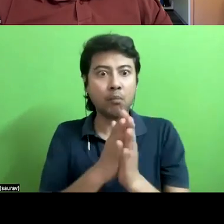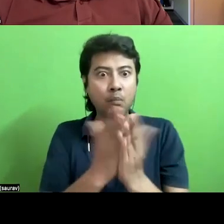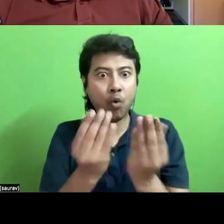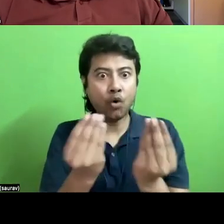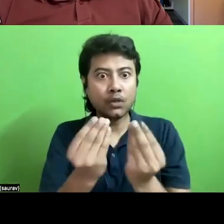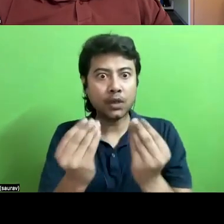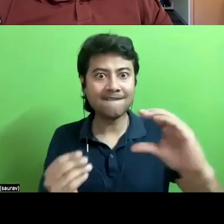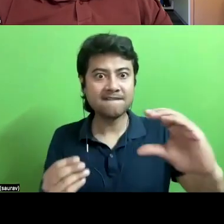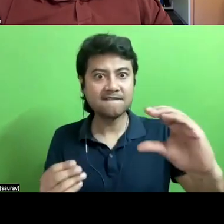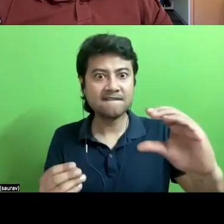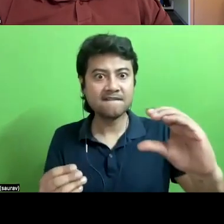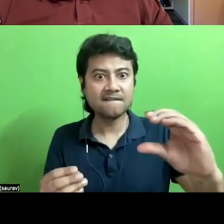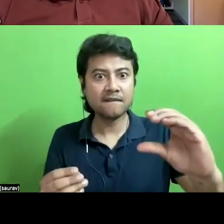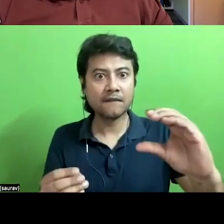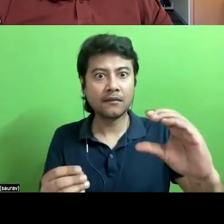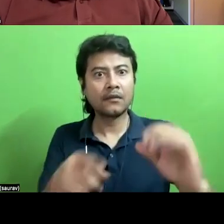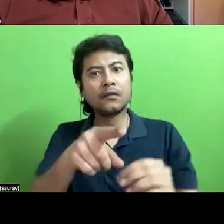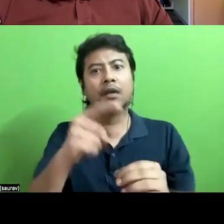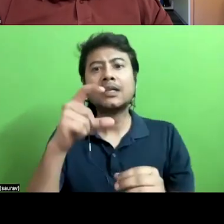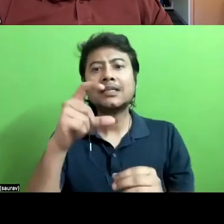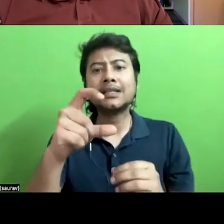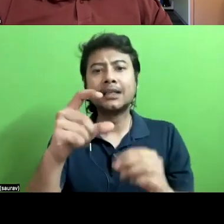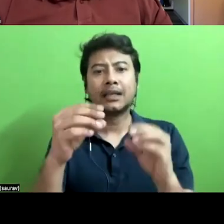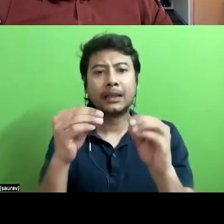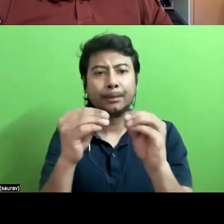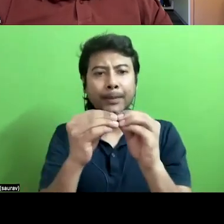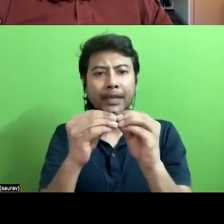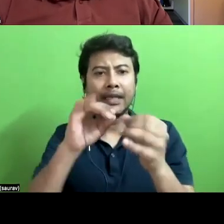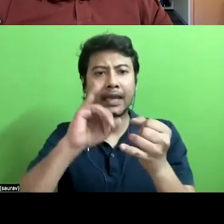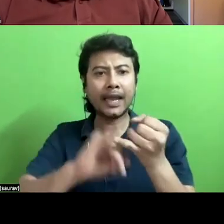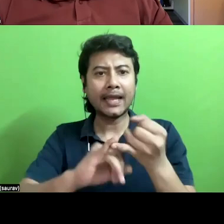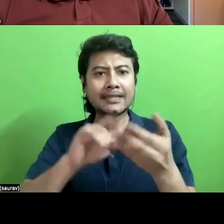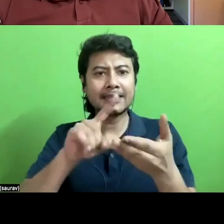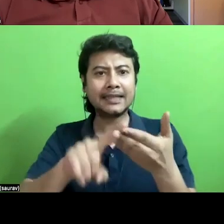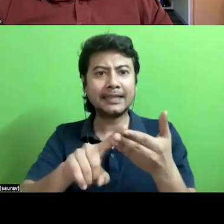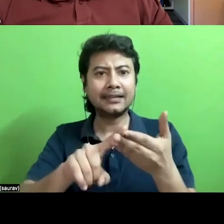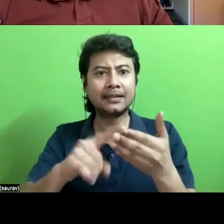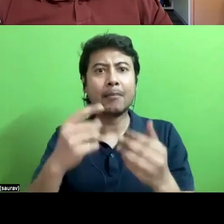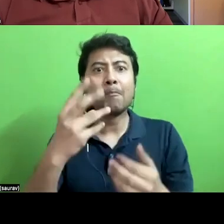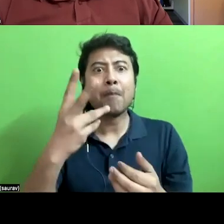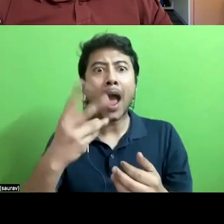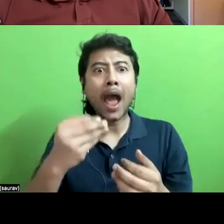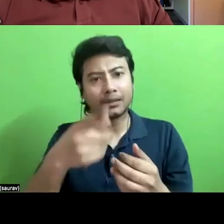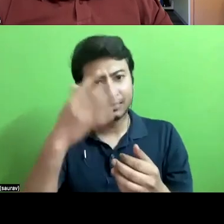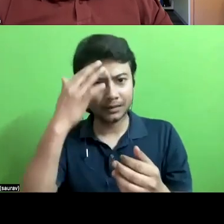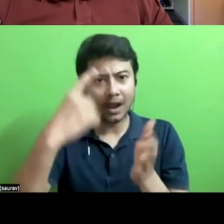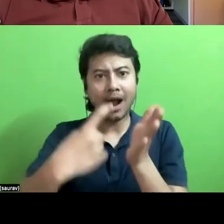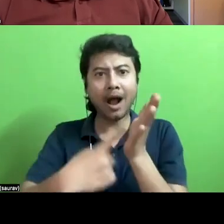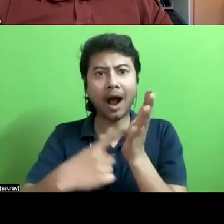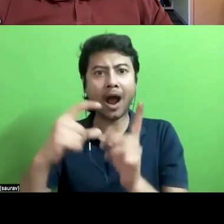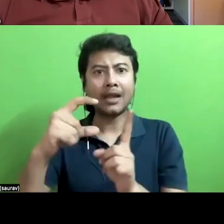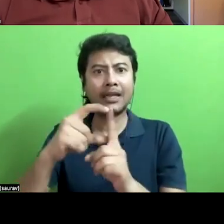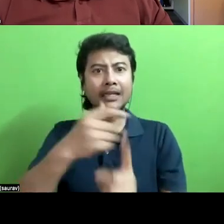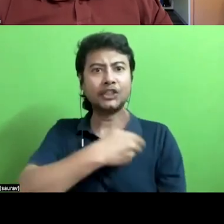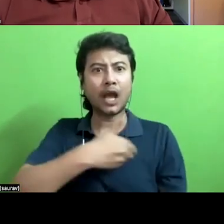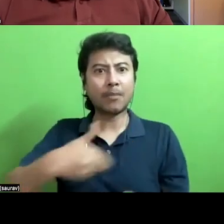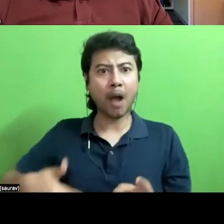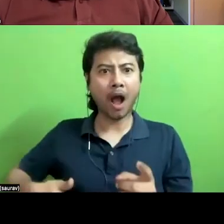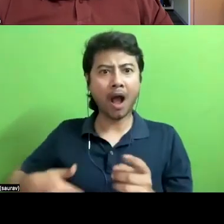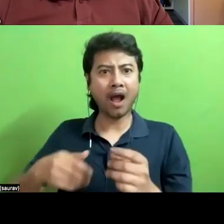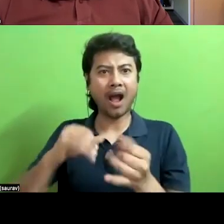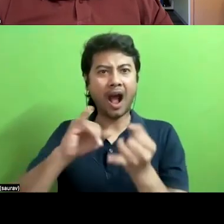to CBSE schools would have seen the big fat R.S. Agarwals and R.D. Sharmas for mathematics or the other fat science